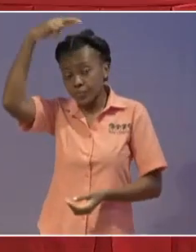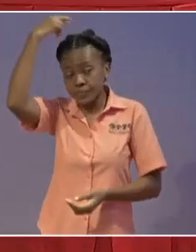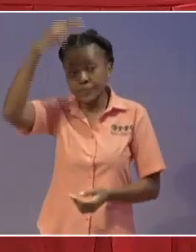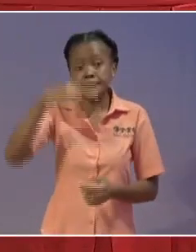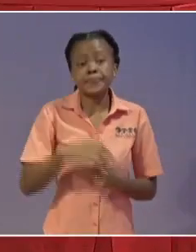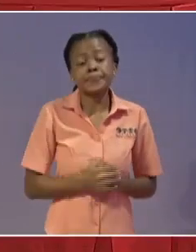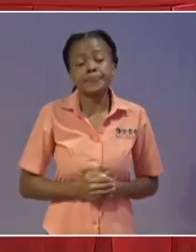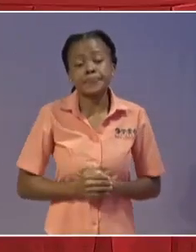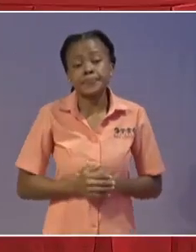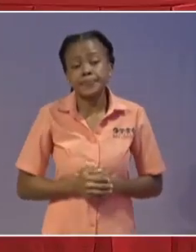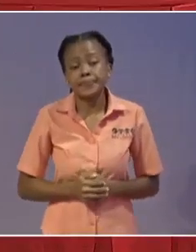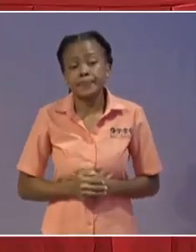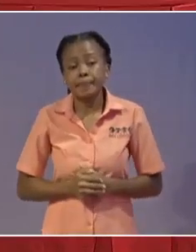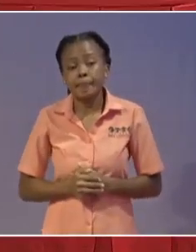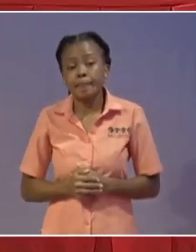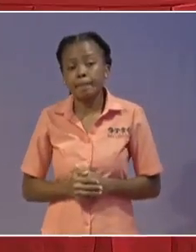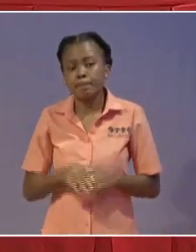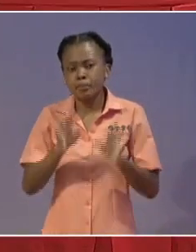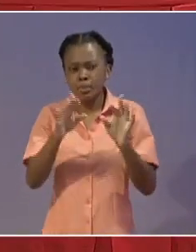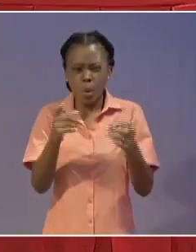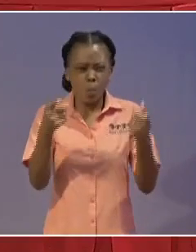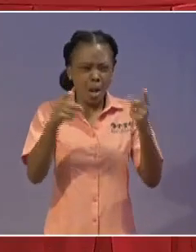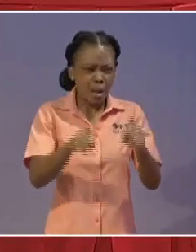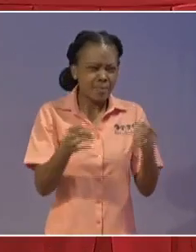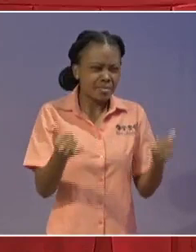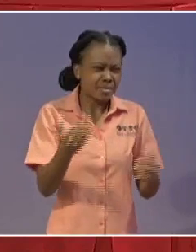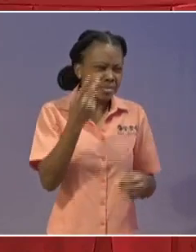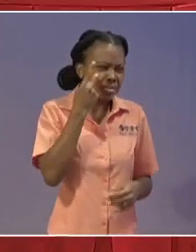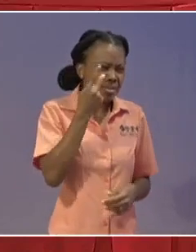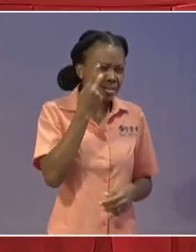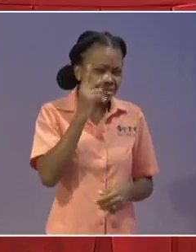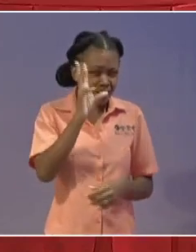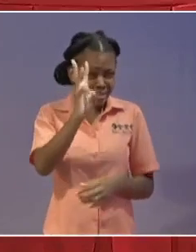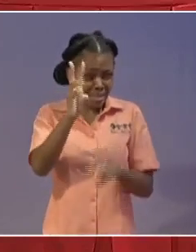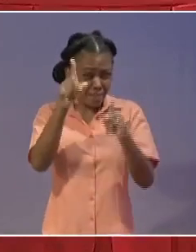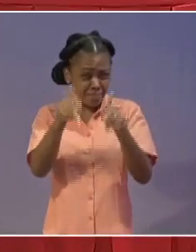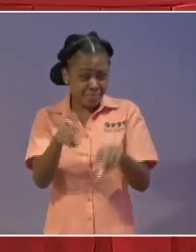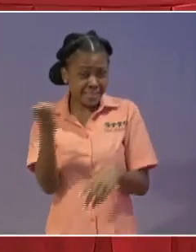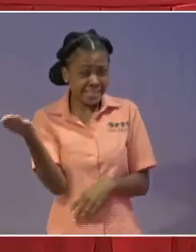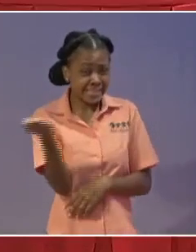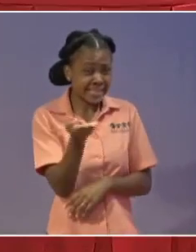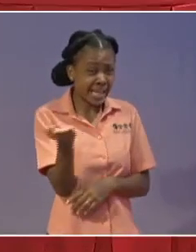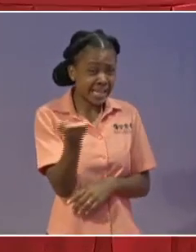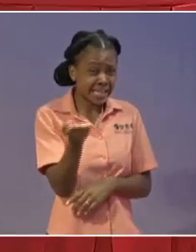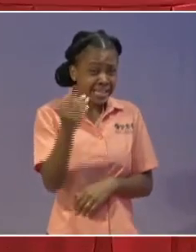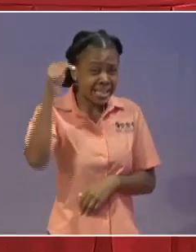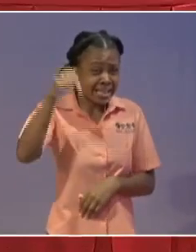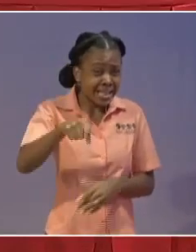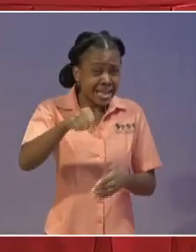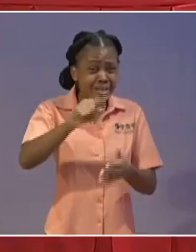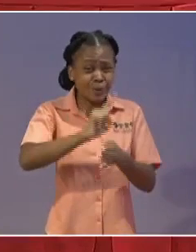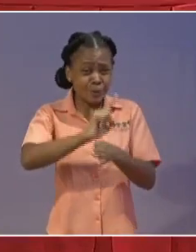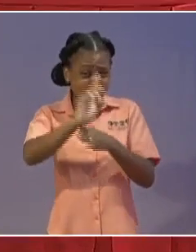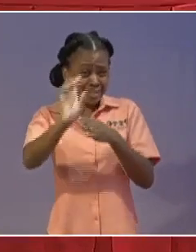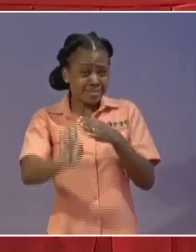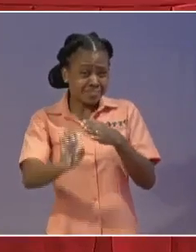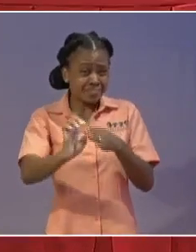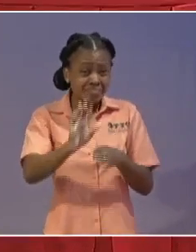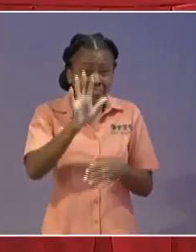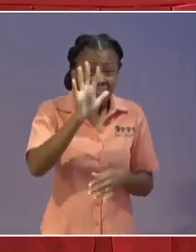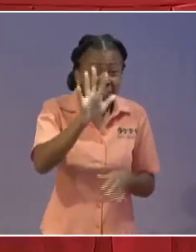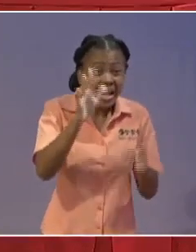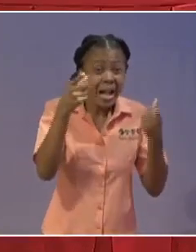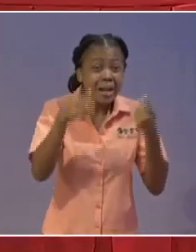that 6 vaccinated persons died as a result of COVID-19 over the weekend, 5 of which occurred on Saturday alone, is there